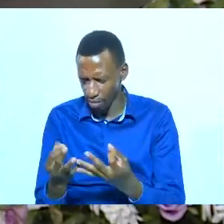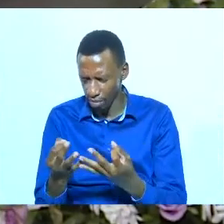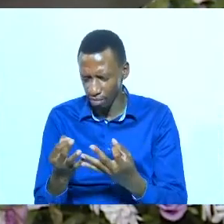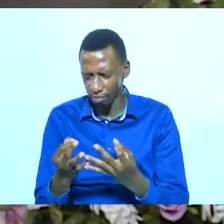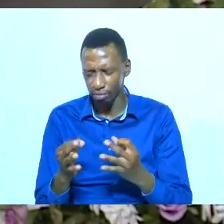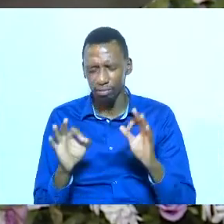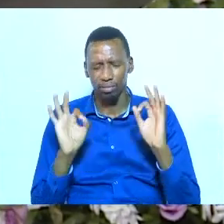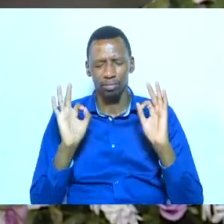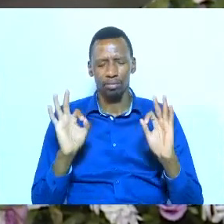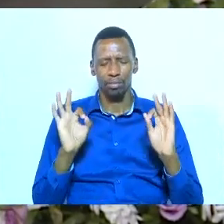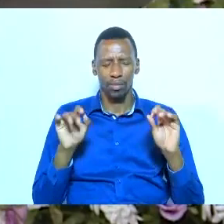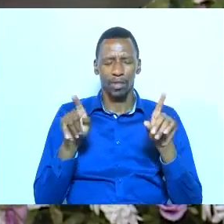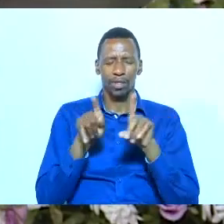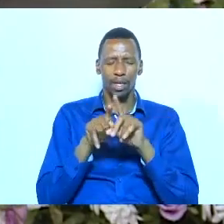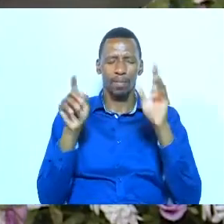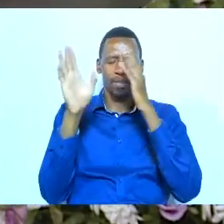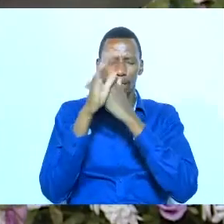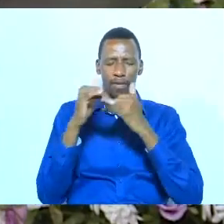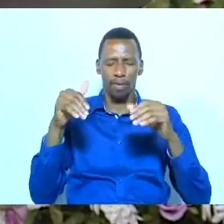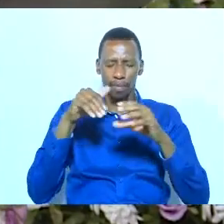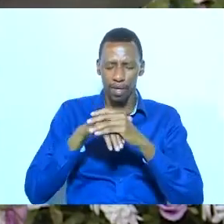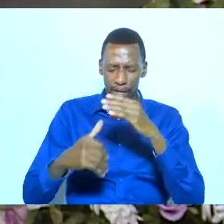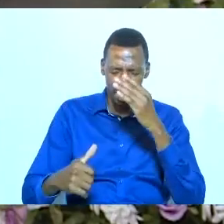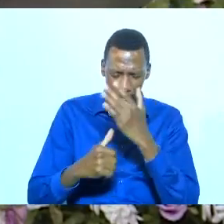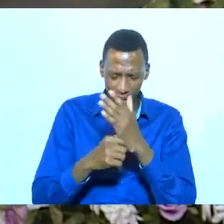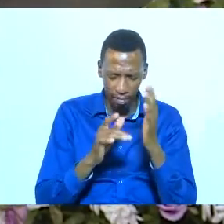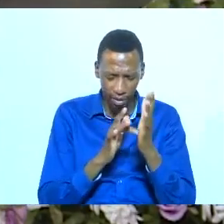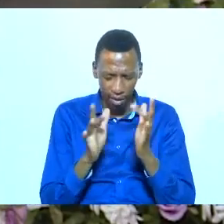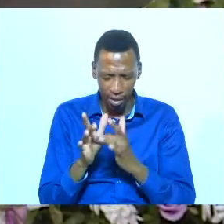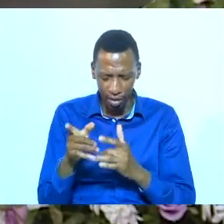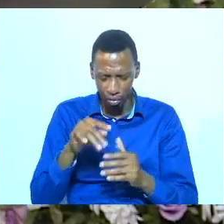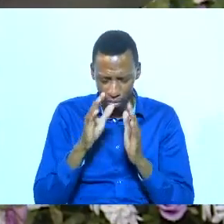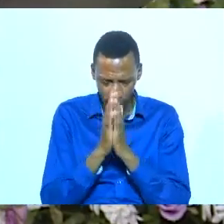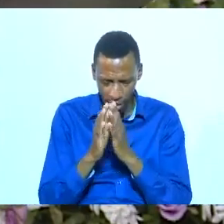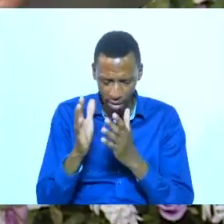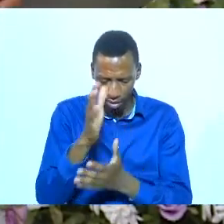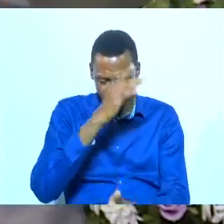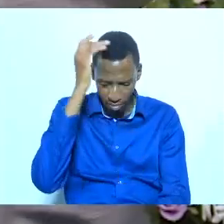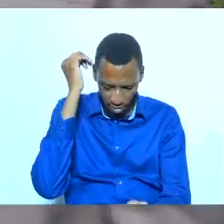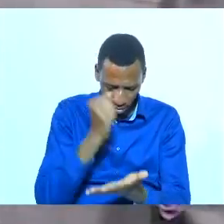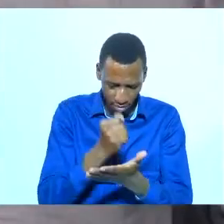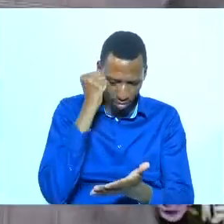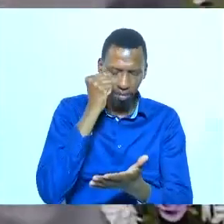be a paradise. In Jesus' name we pray. Amen.